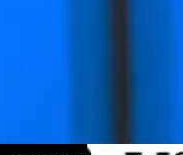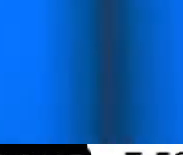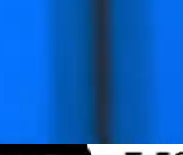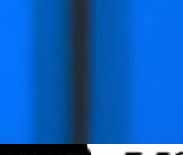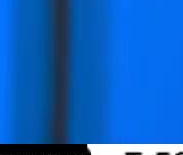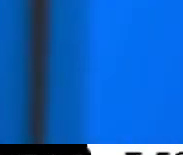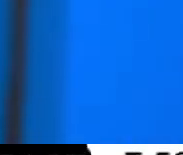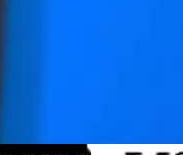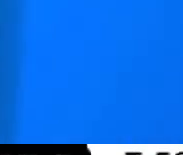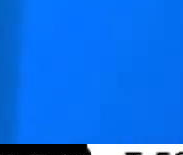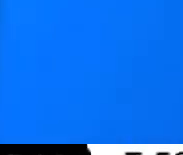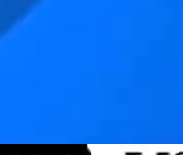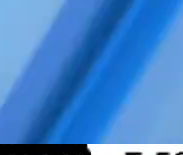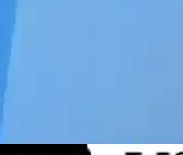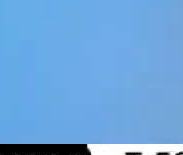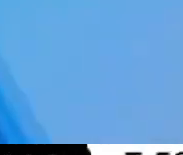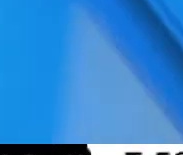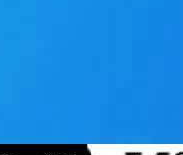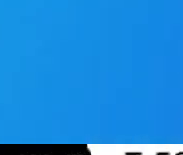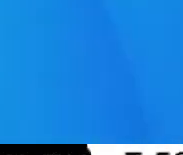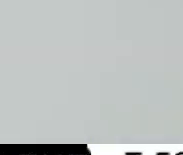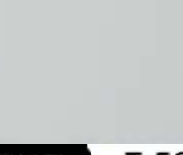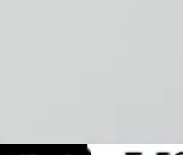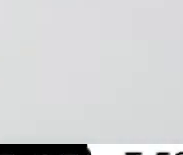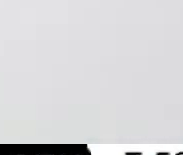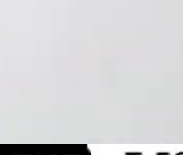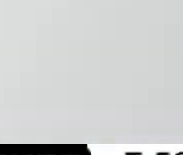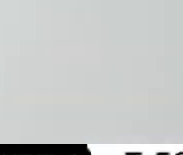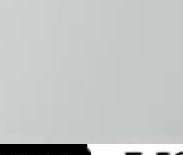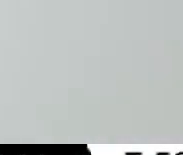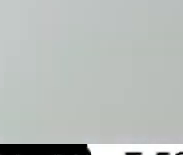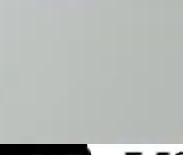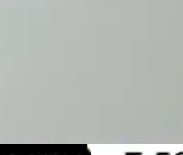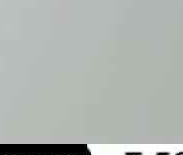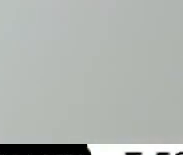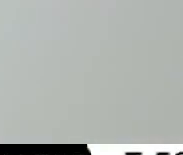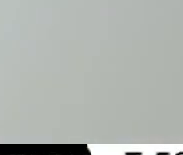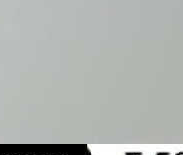ZNS Total Sports is brought to you by Fourth Terrace Diagnostic Center.